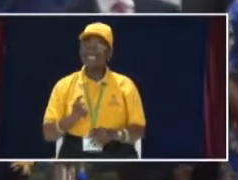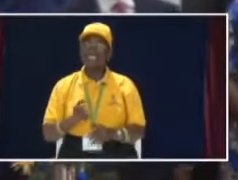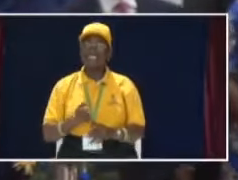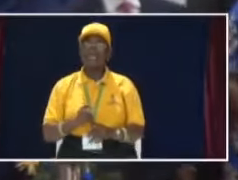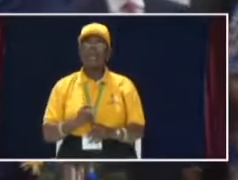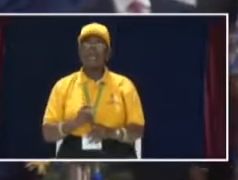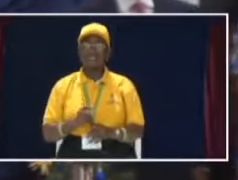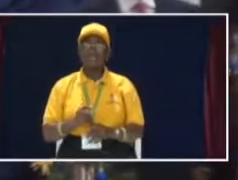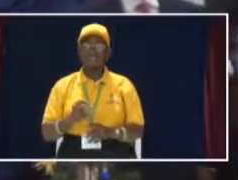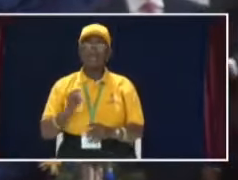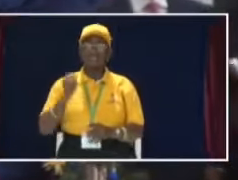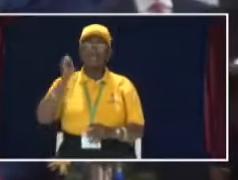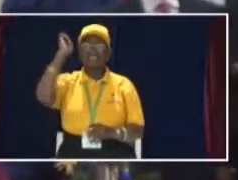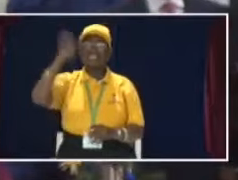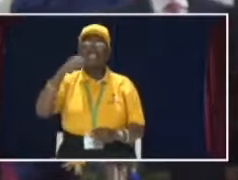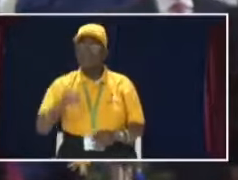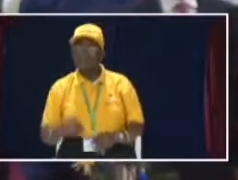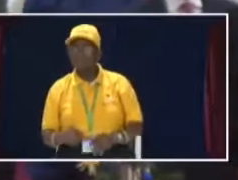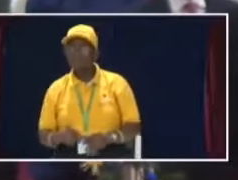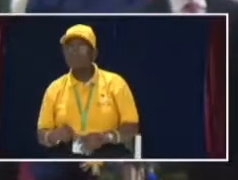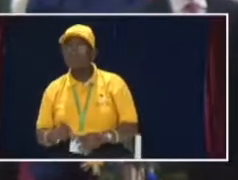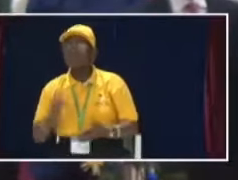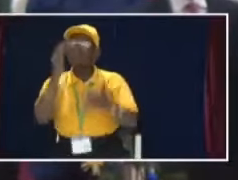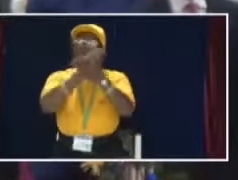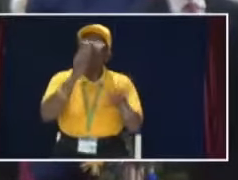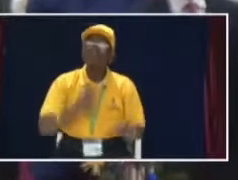voice. He said to me, shut up.